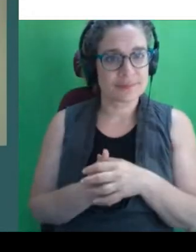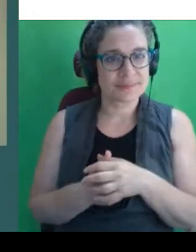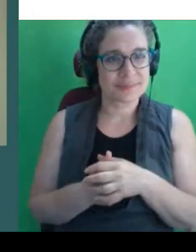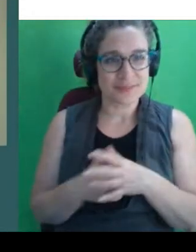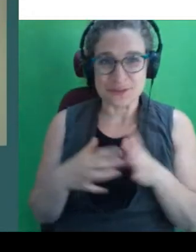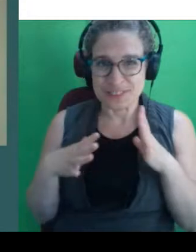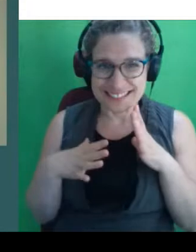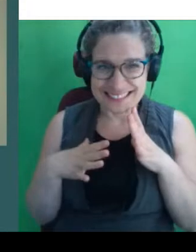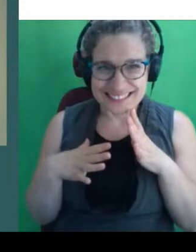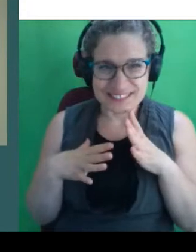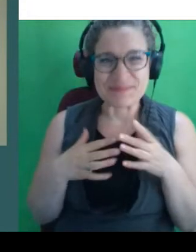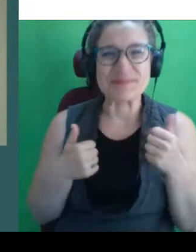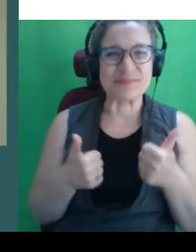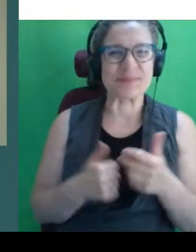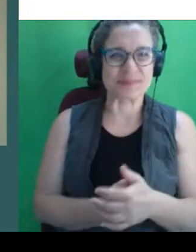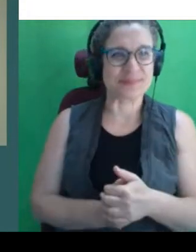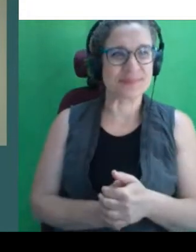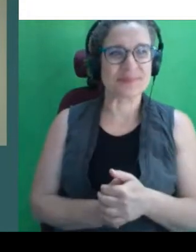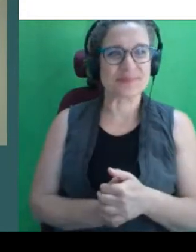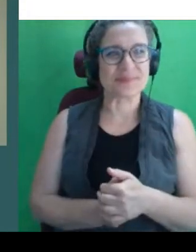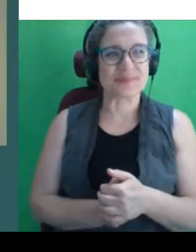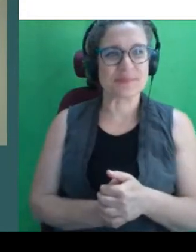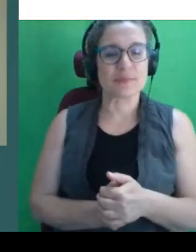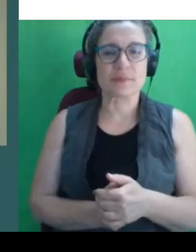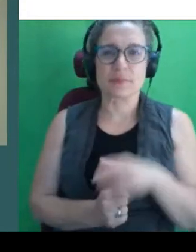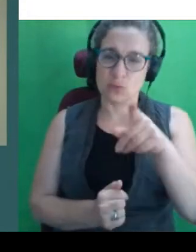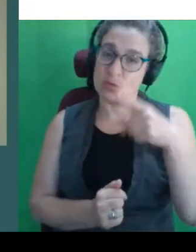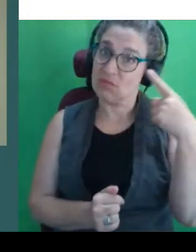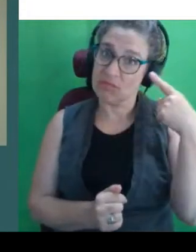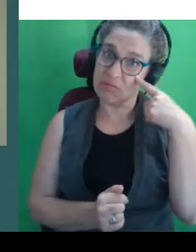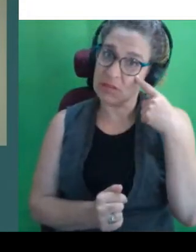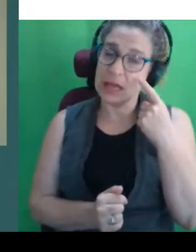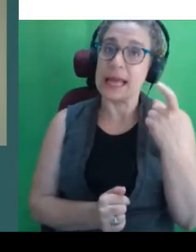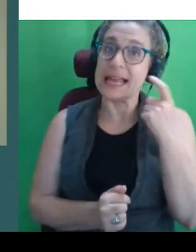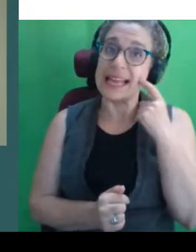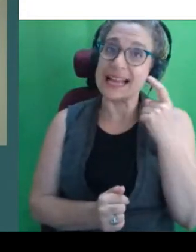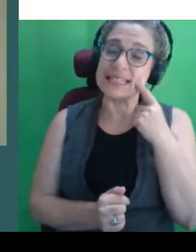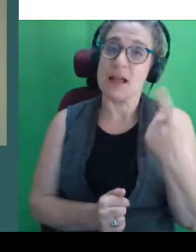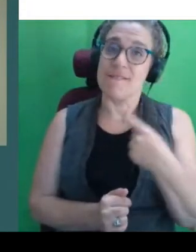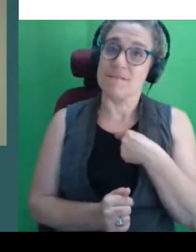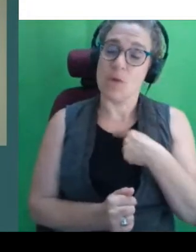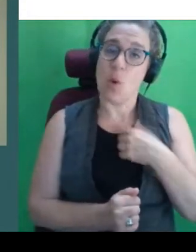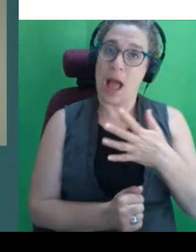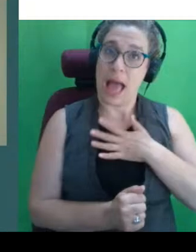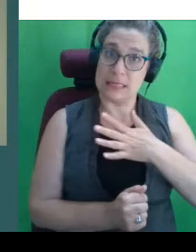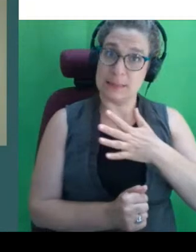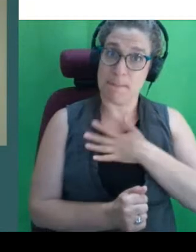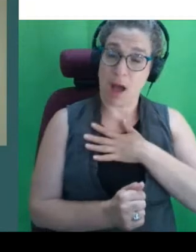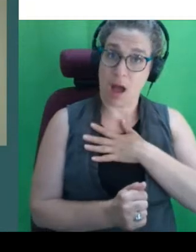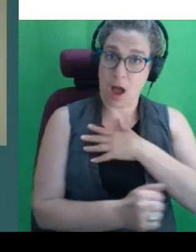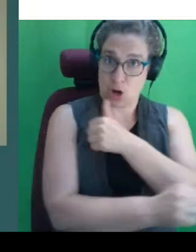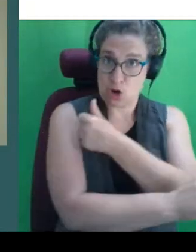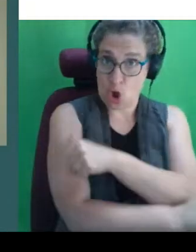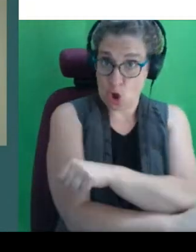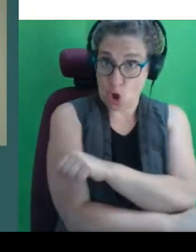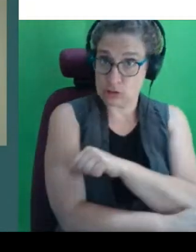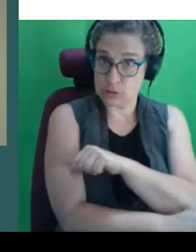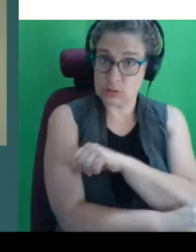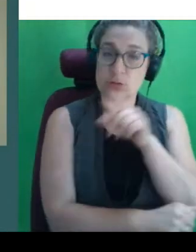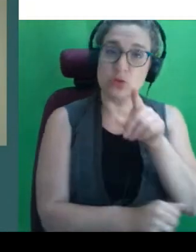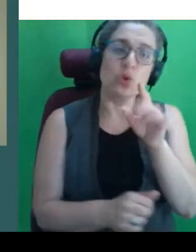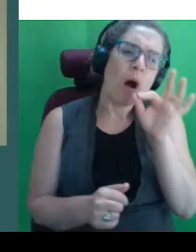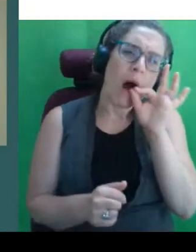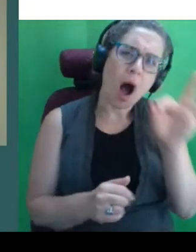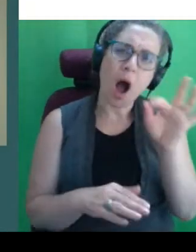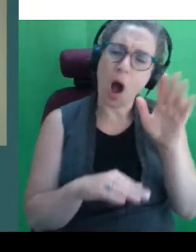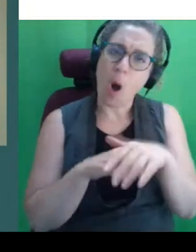is, how easy do you think it would be for an asthma nurses, GP practices, to ask about symptoms of allergic